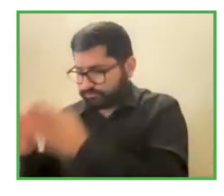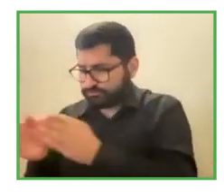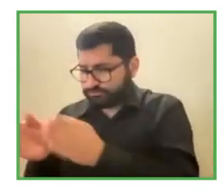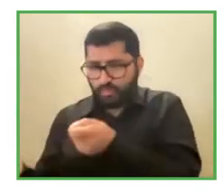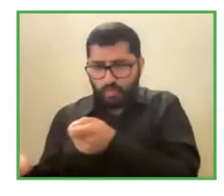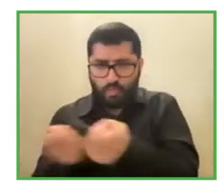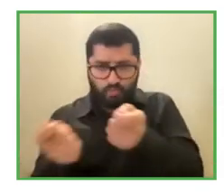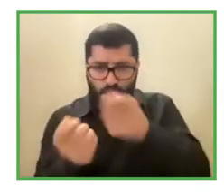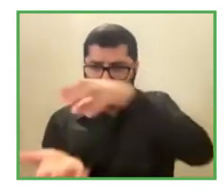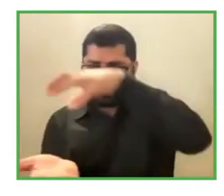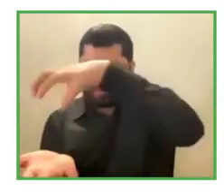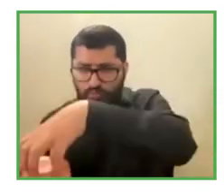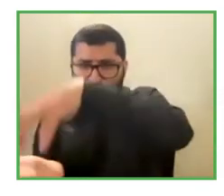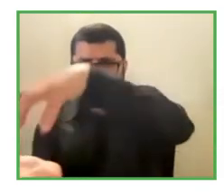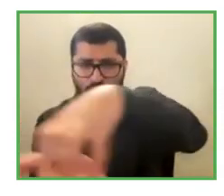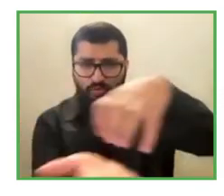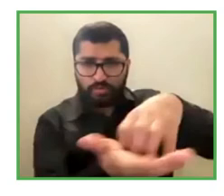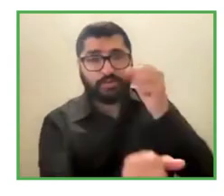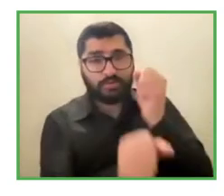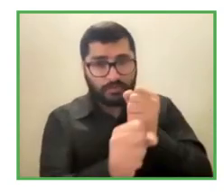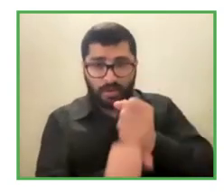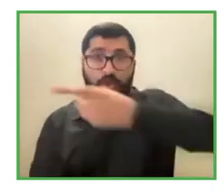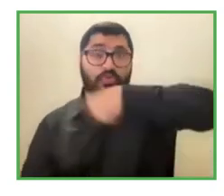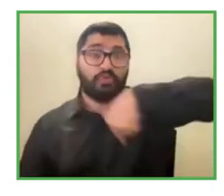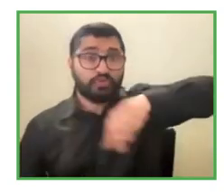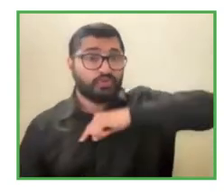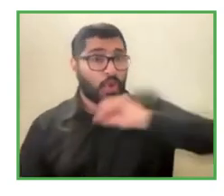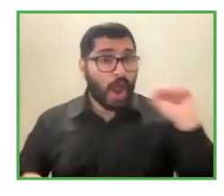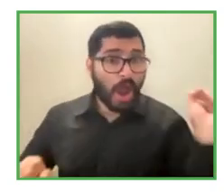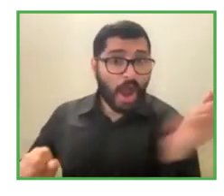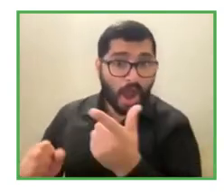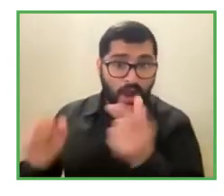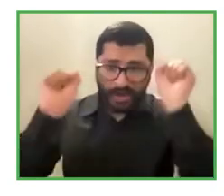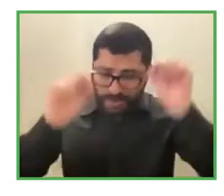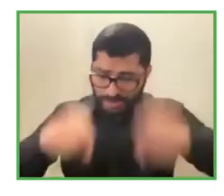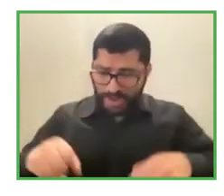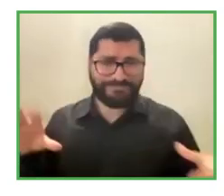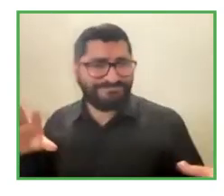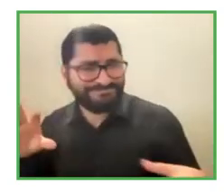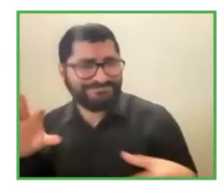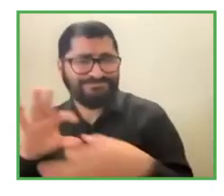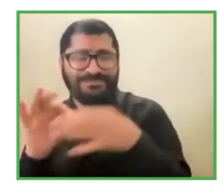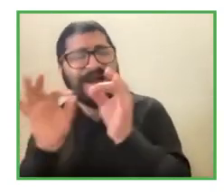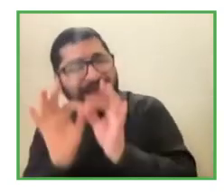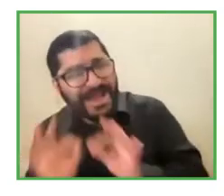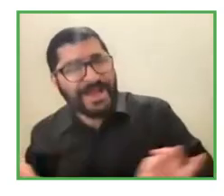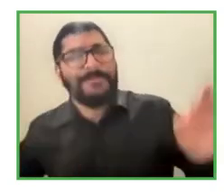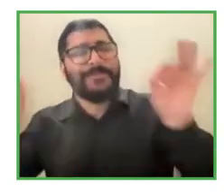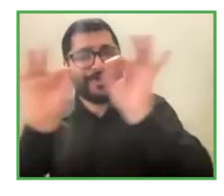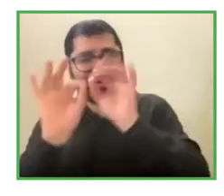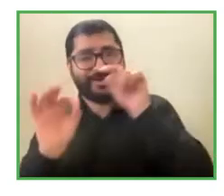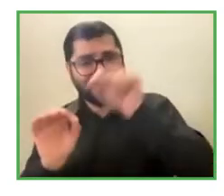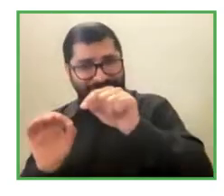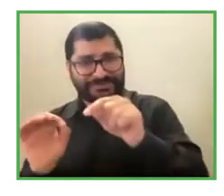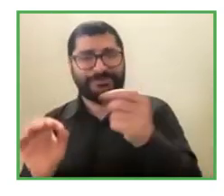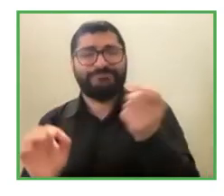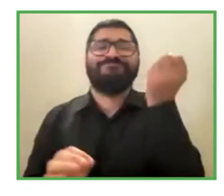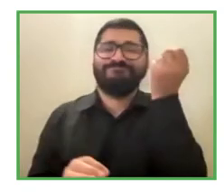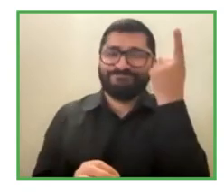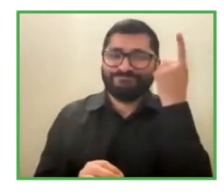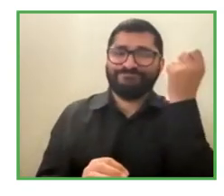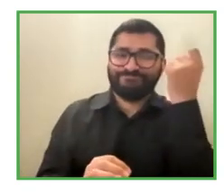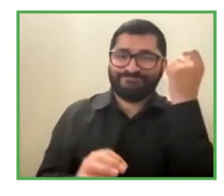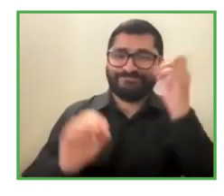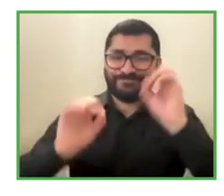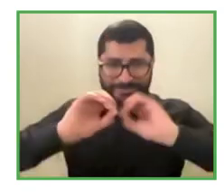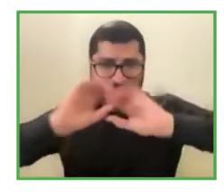organization that is going to work with us. So it is very important to